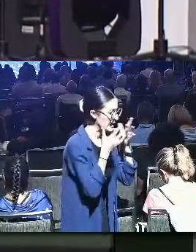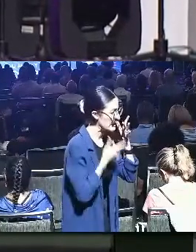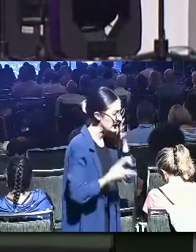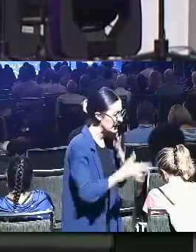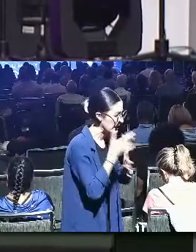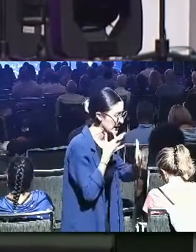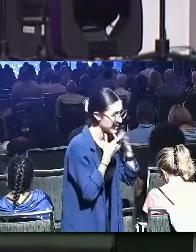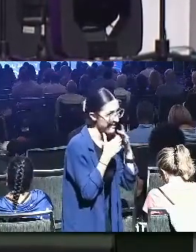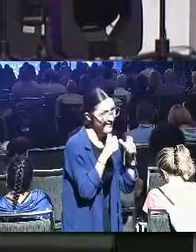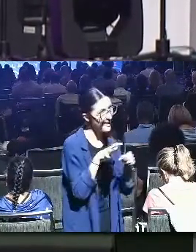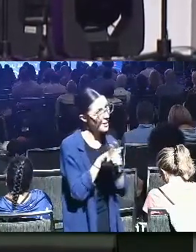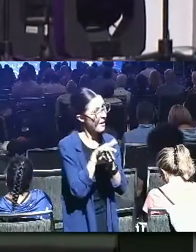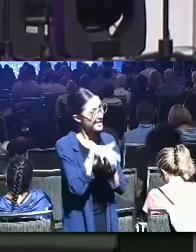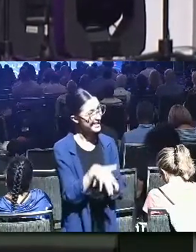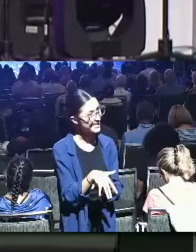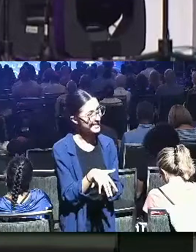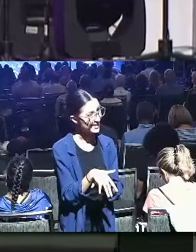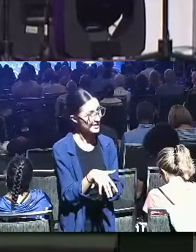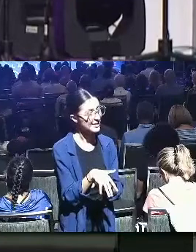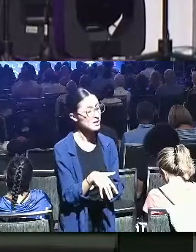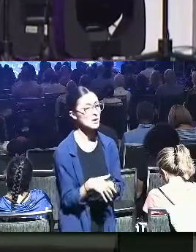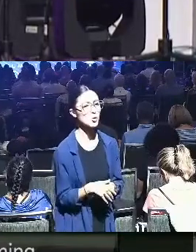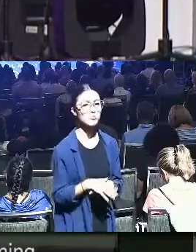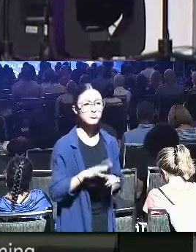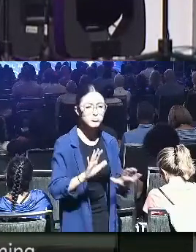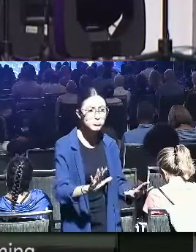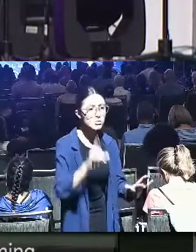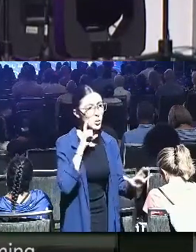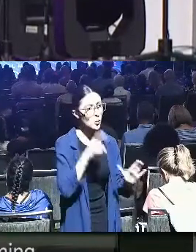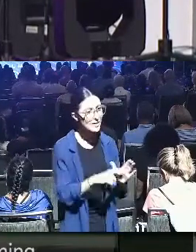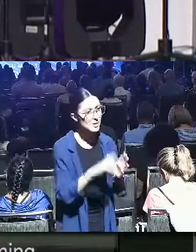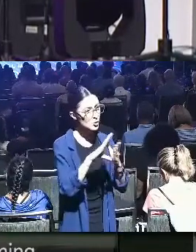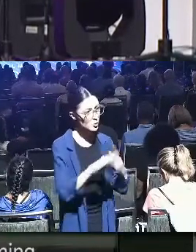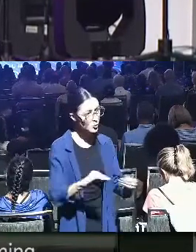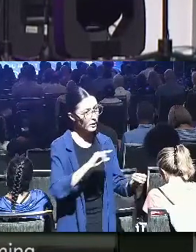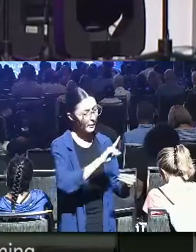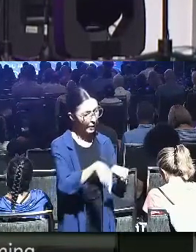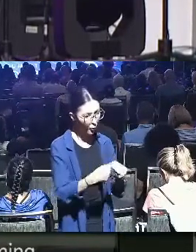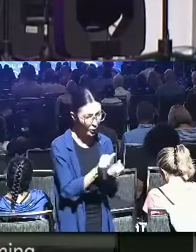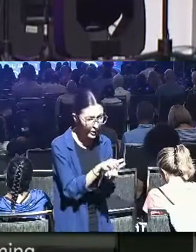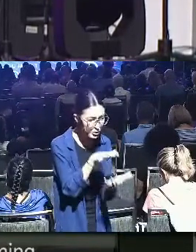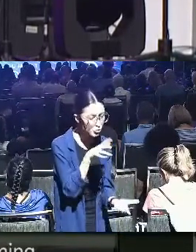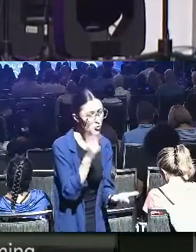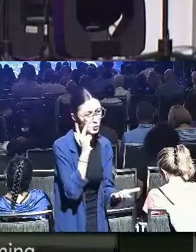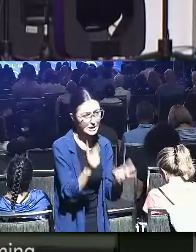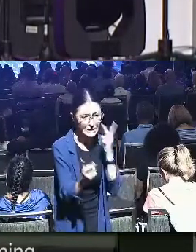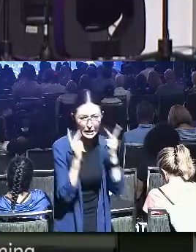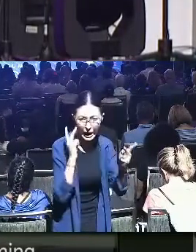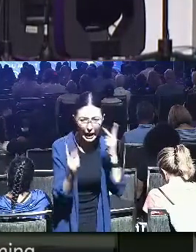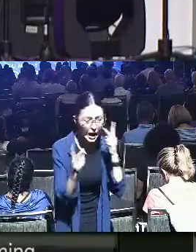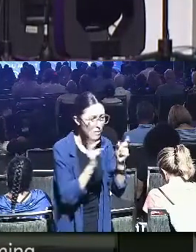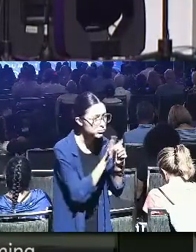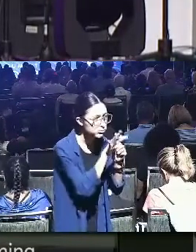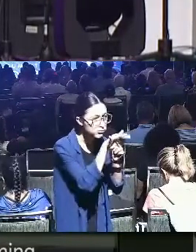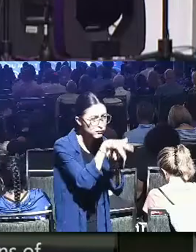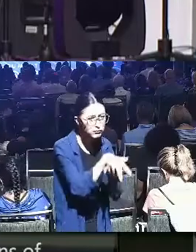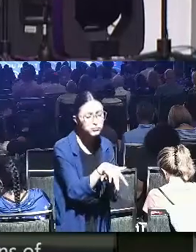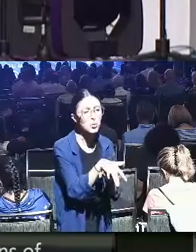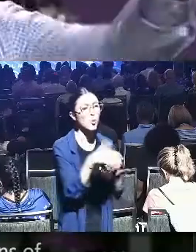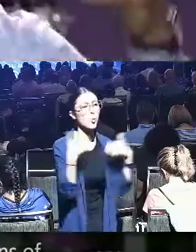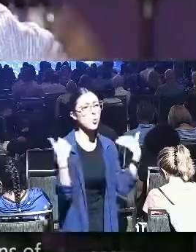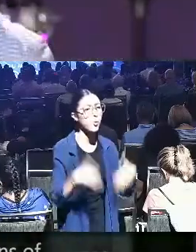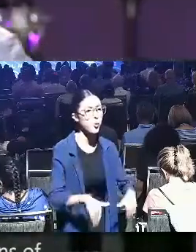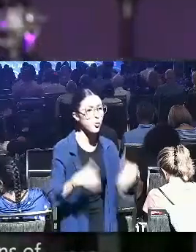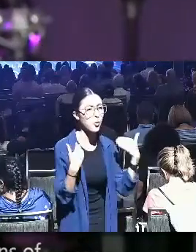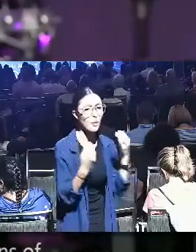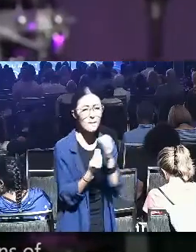account, you see nature teeming, you see the fertility, you see millions of species, you see billions of seeds. Everything is a seed-bearing plant. He